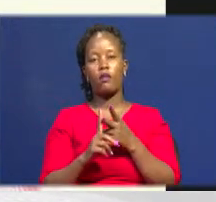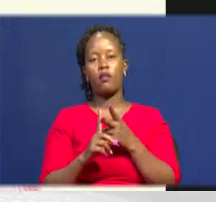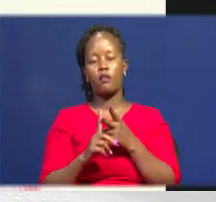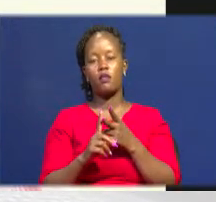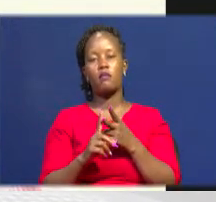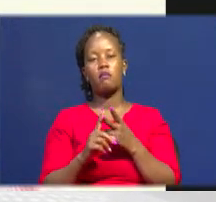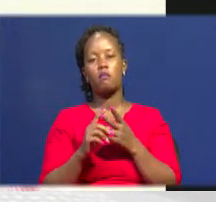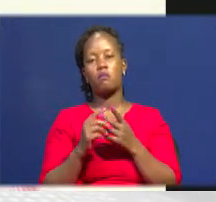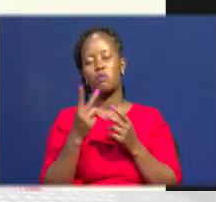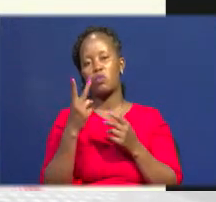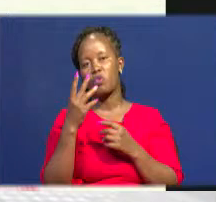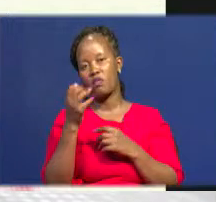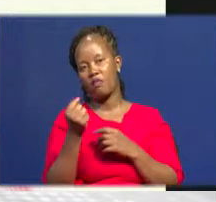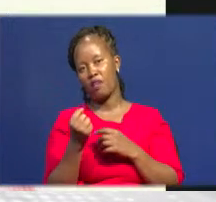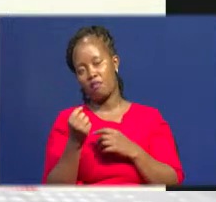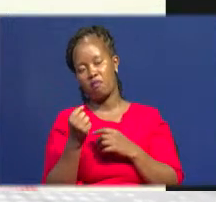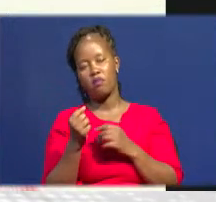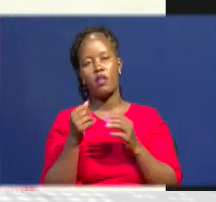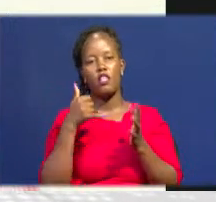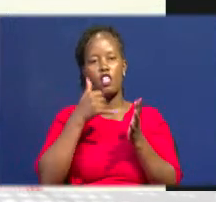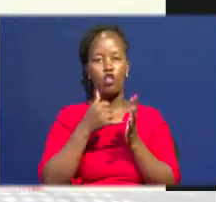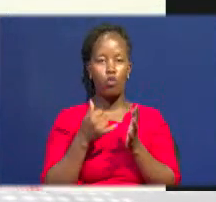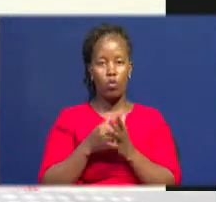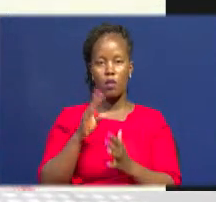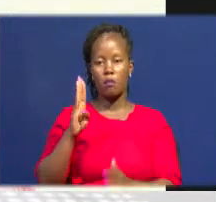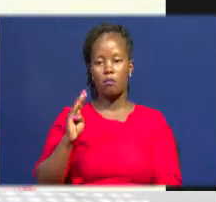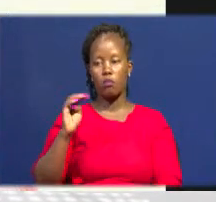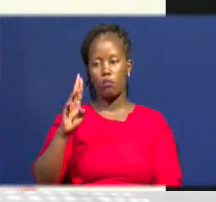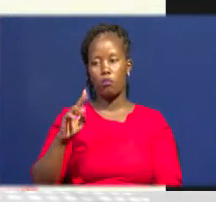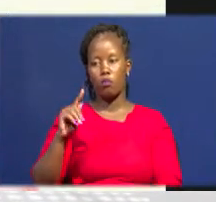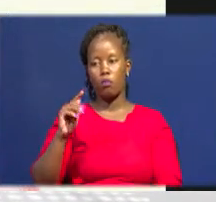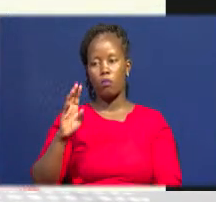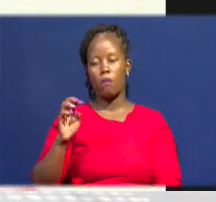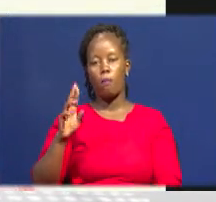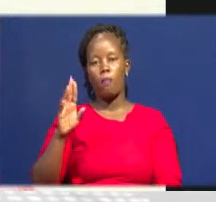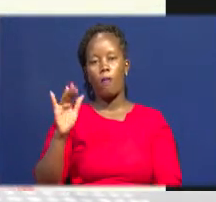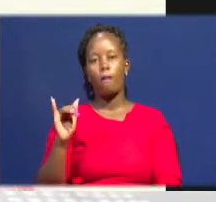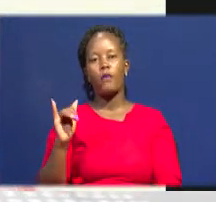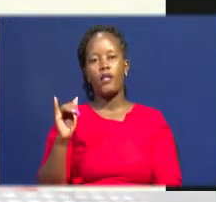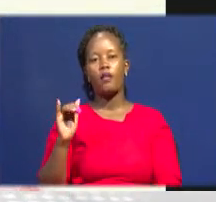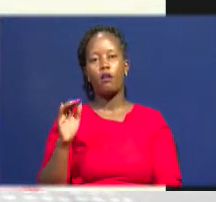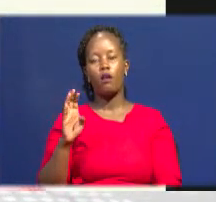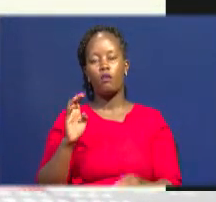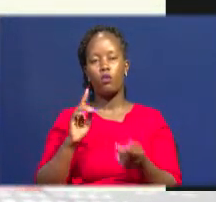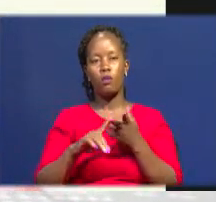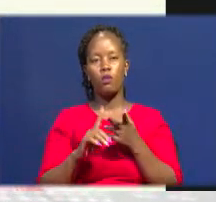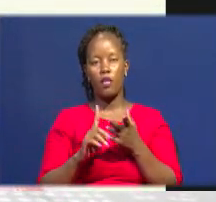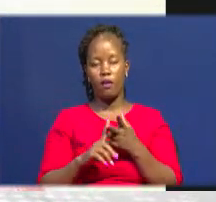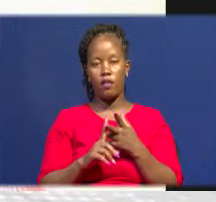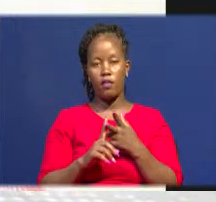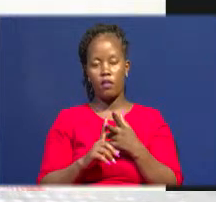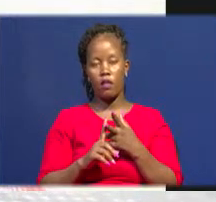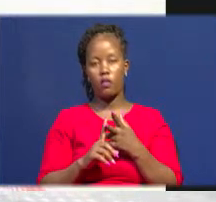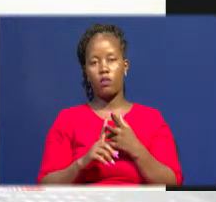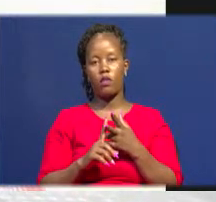5-on-5, hitting the Butere girls versus Tigoi. These are arch rivals for some time.